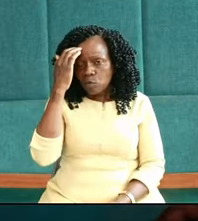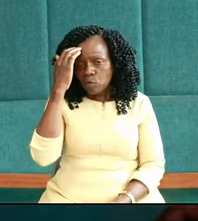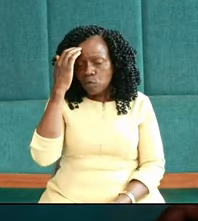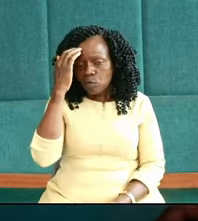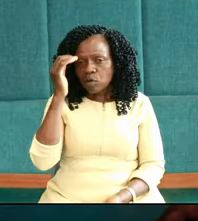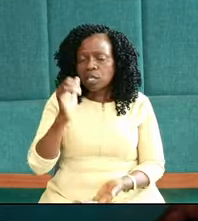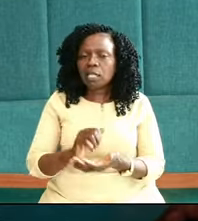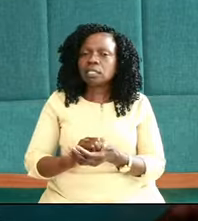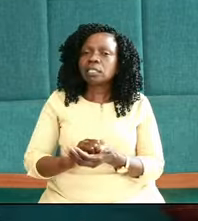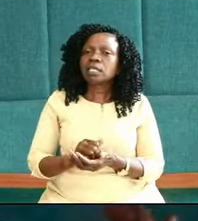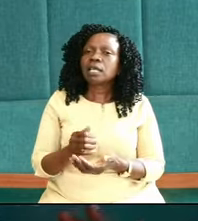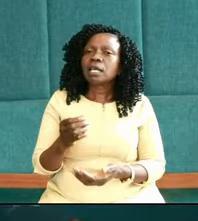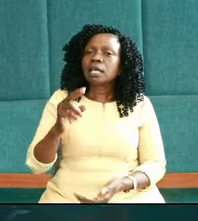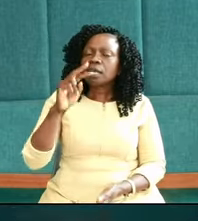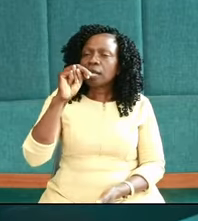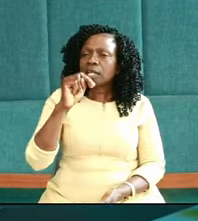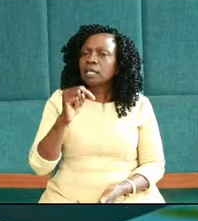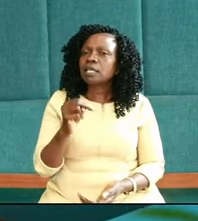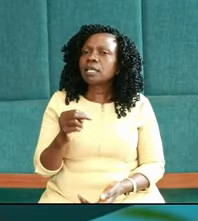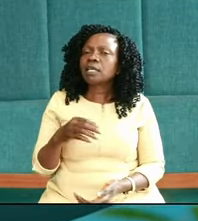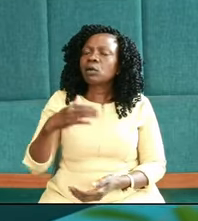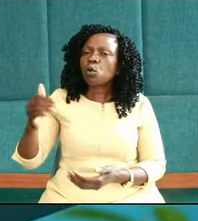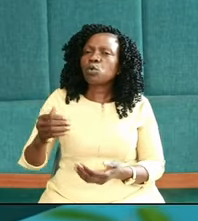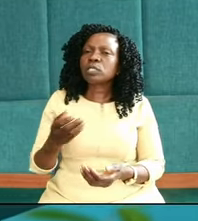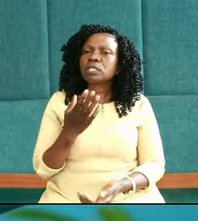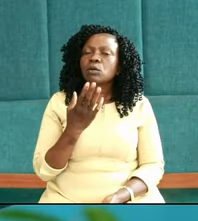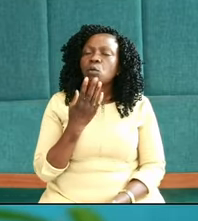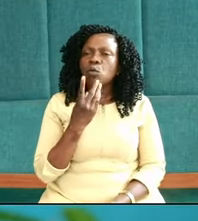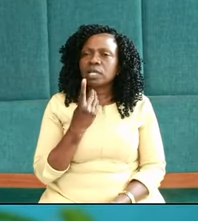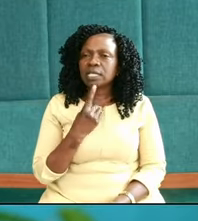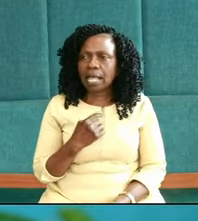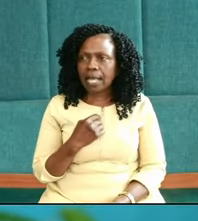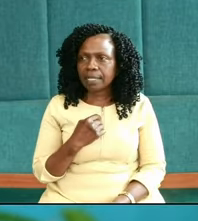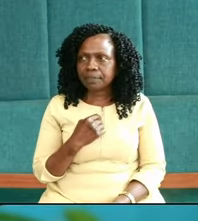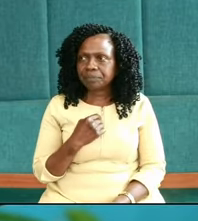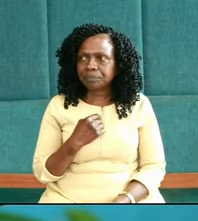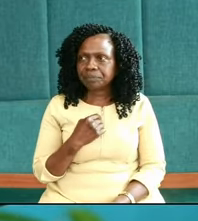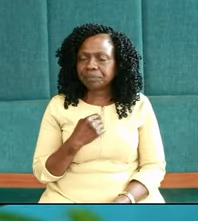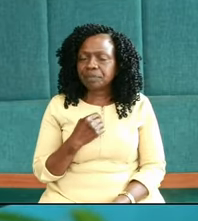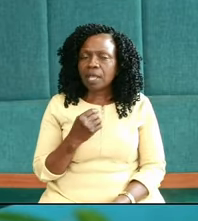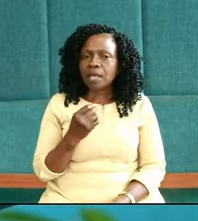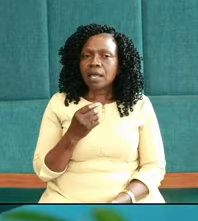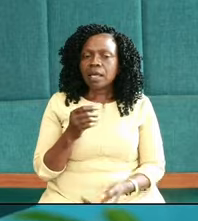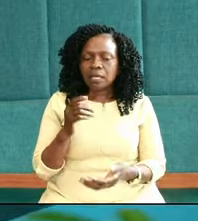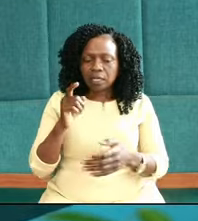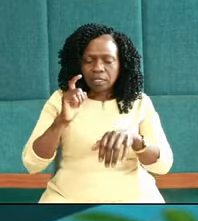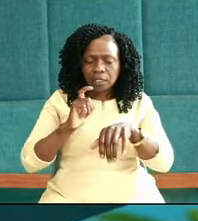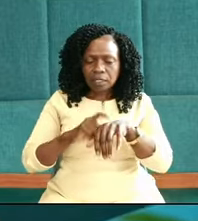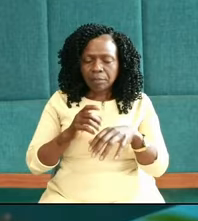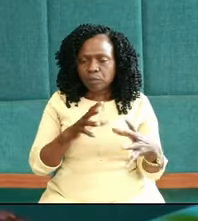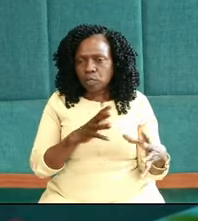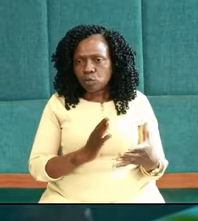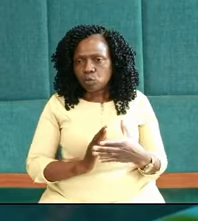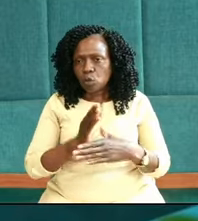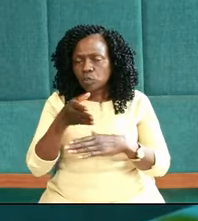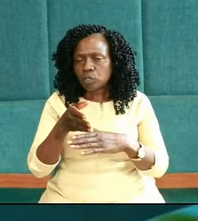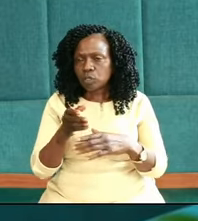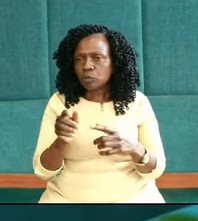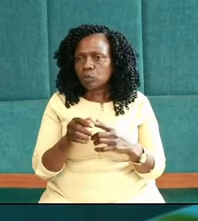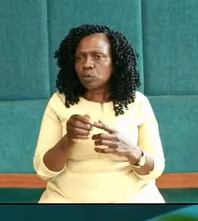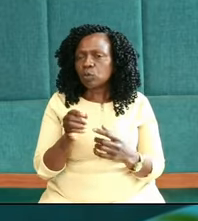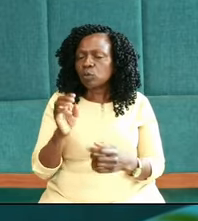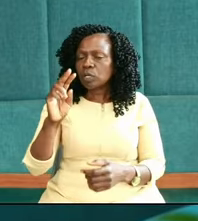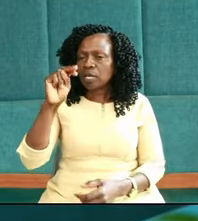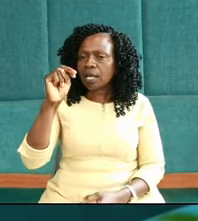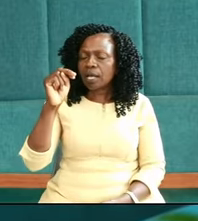wanted. That is why he's going for him. And as he goes for Nathanael,